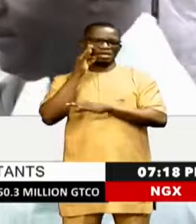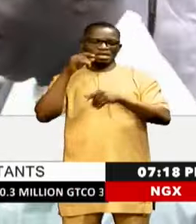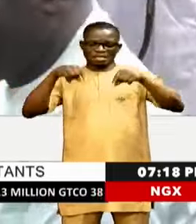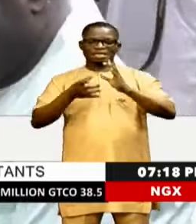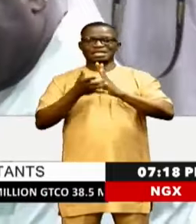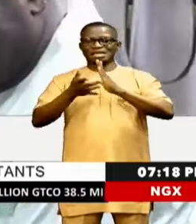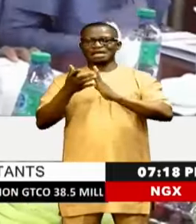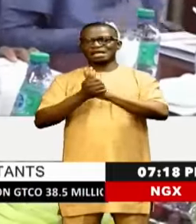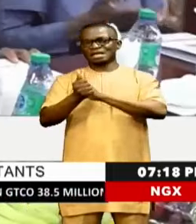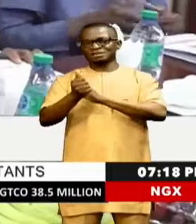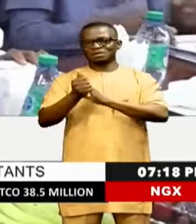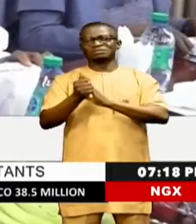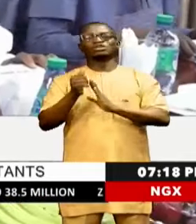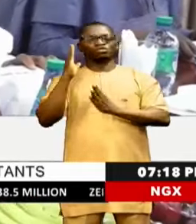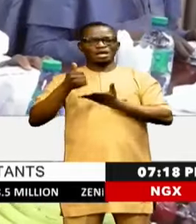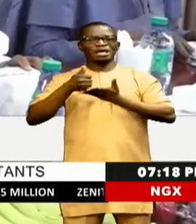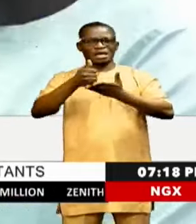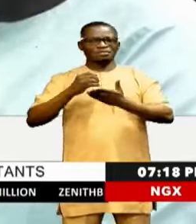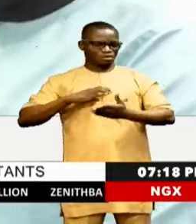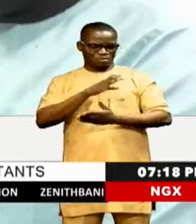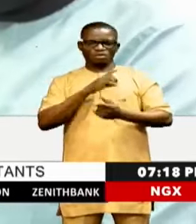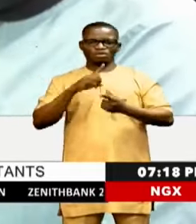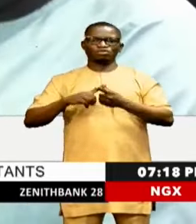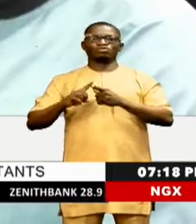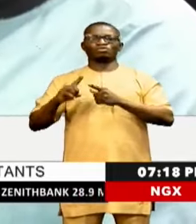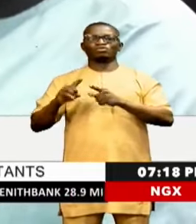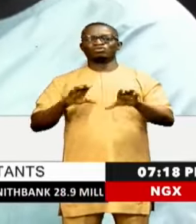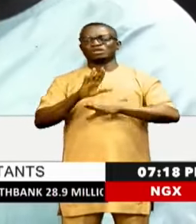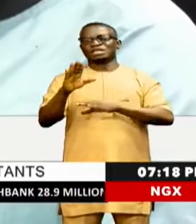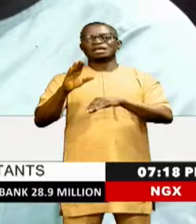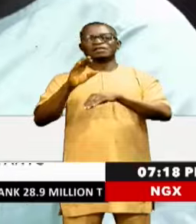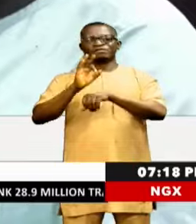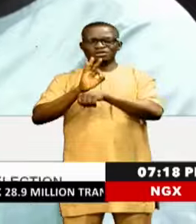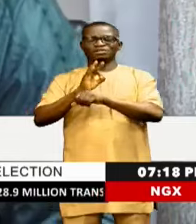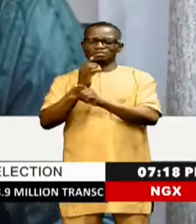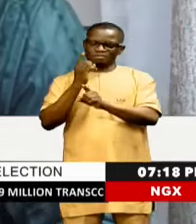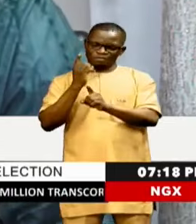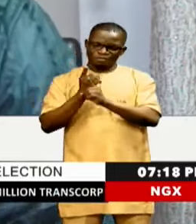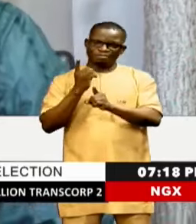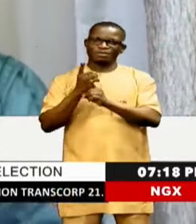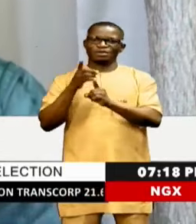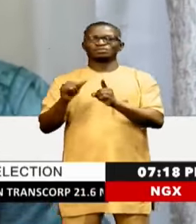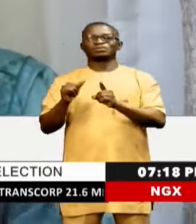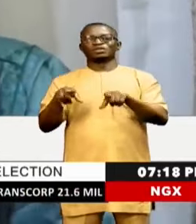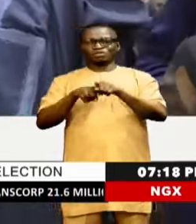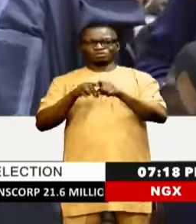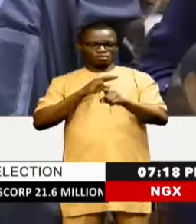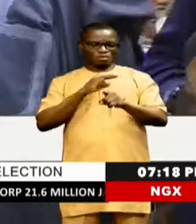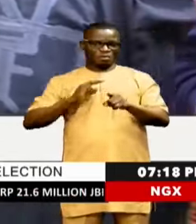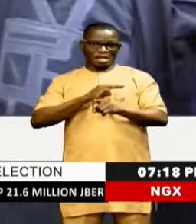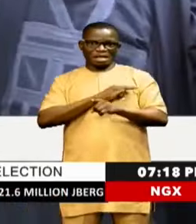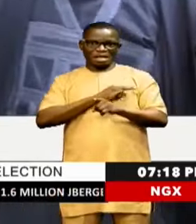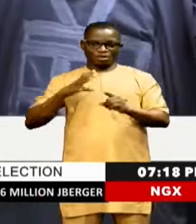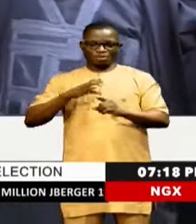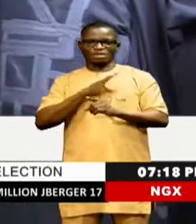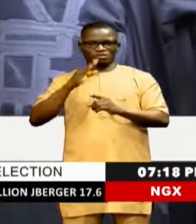will be co-opted to help the committee discharge its assignment effectively. The interministerial committee will equally consider the creation